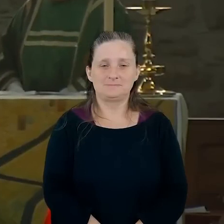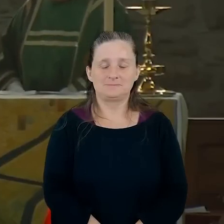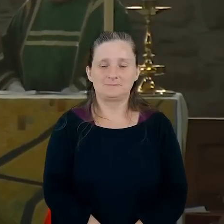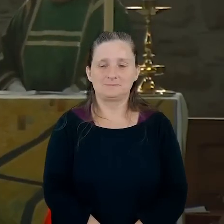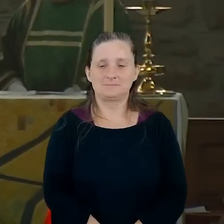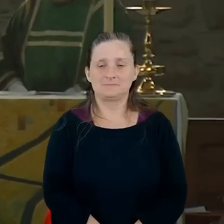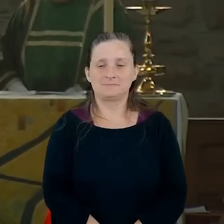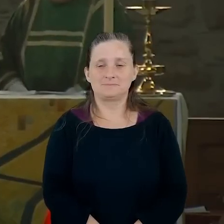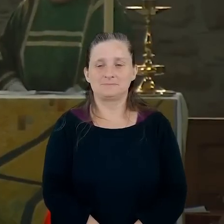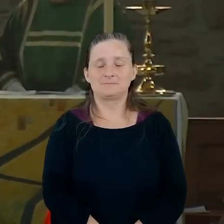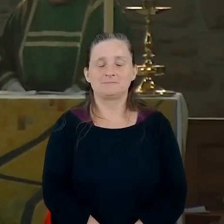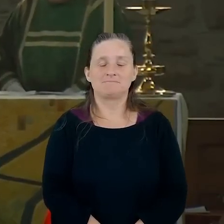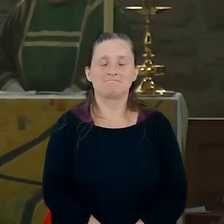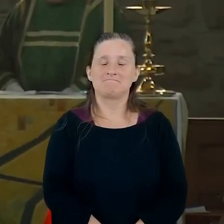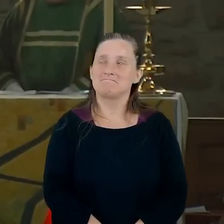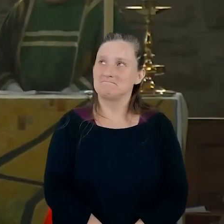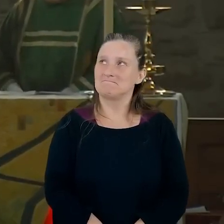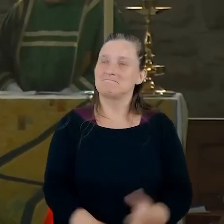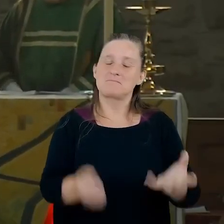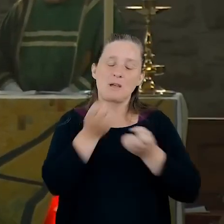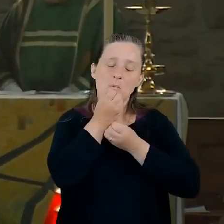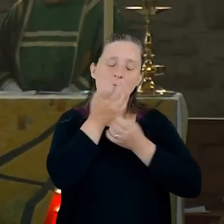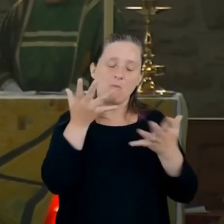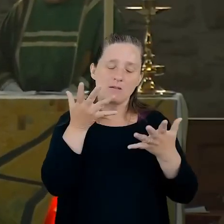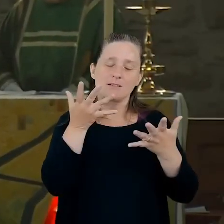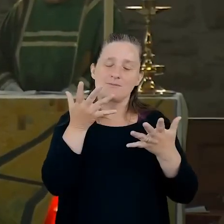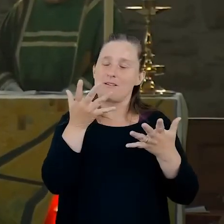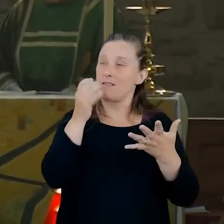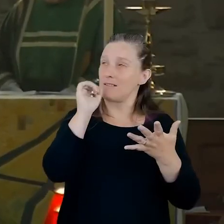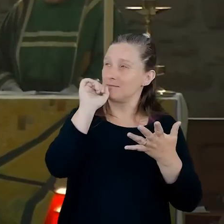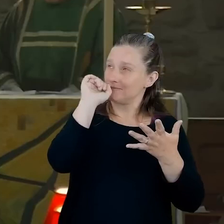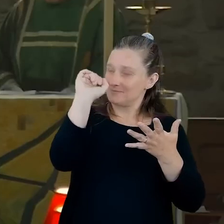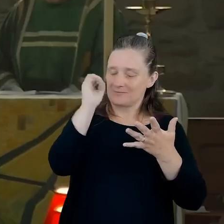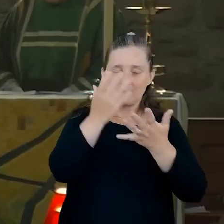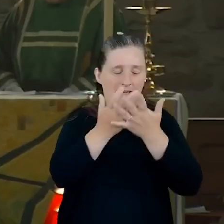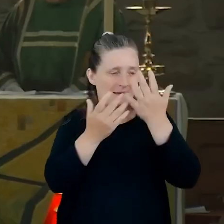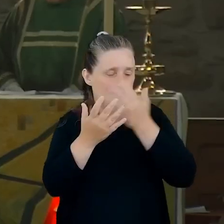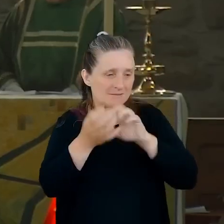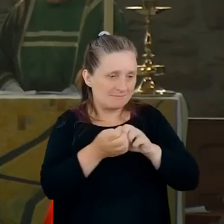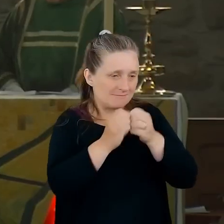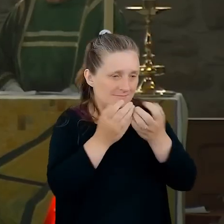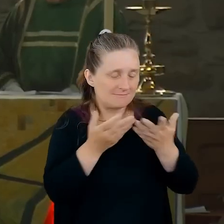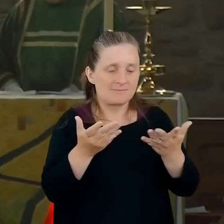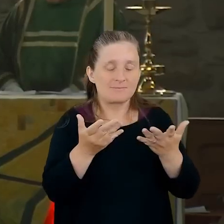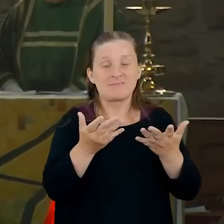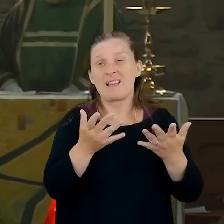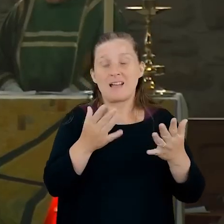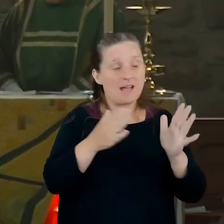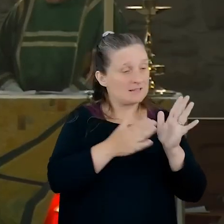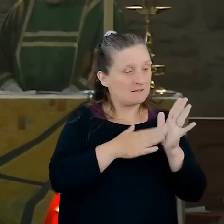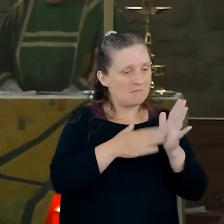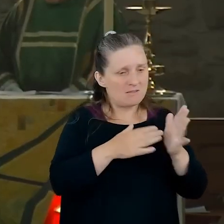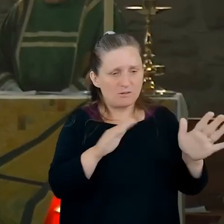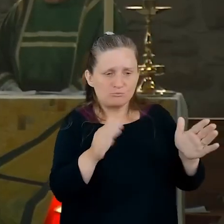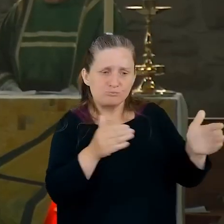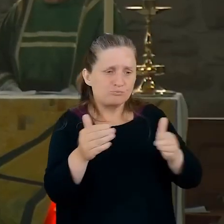How wonderful the work of your hands, O Lord. As a mother tenderly gathers her children, you